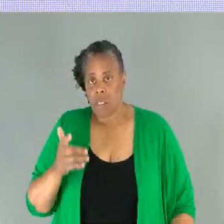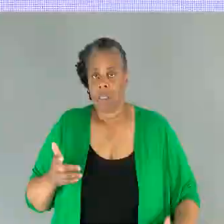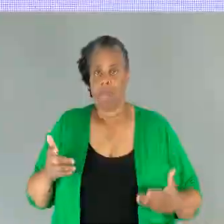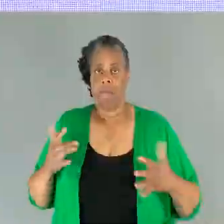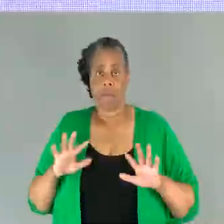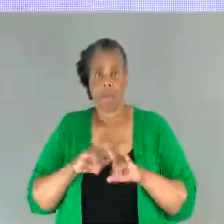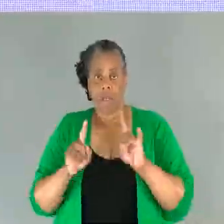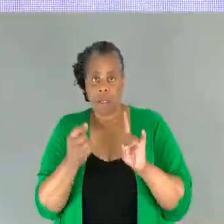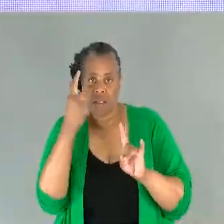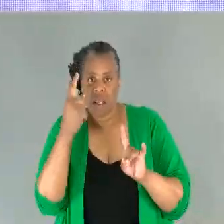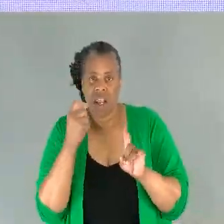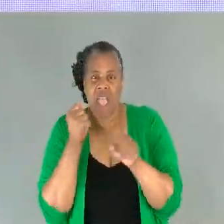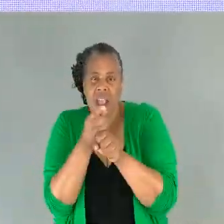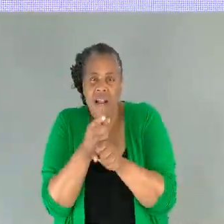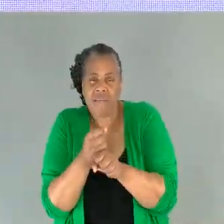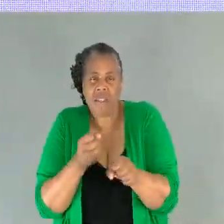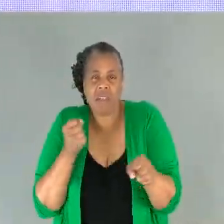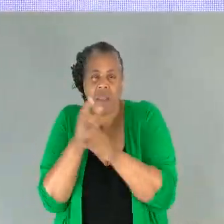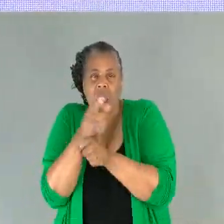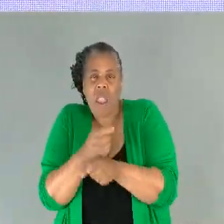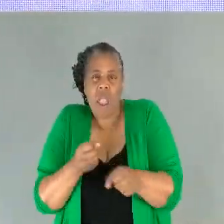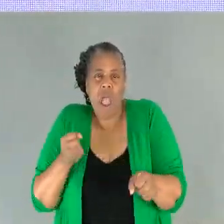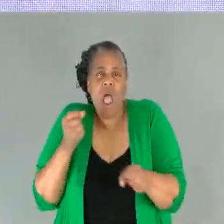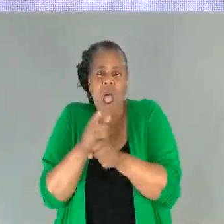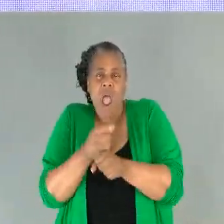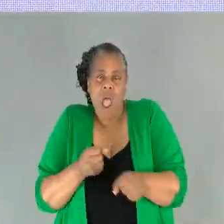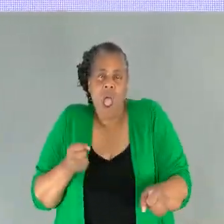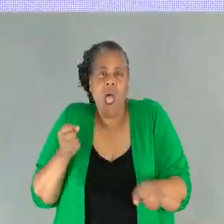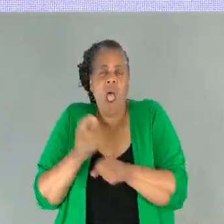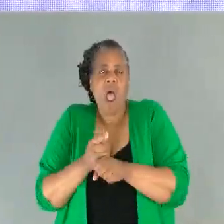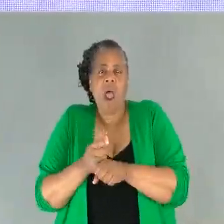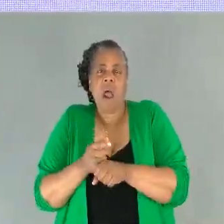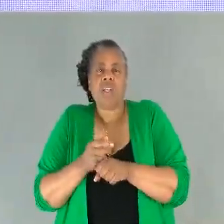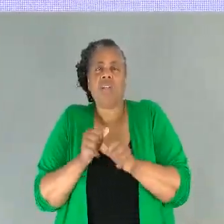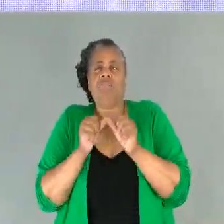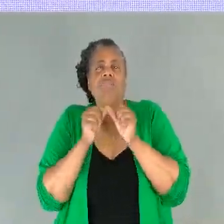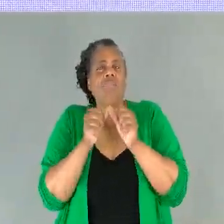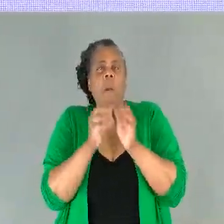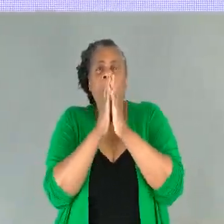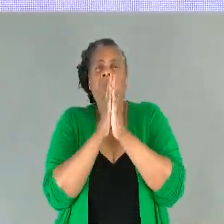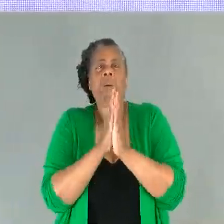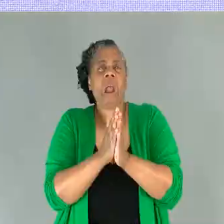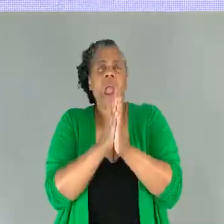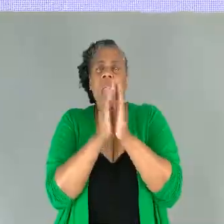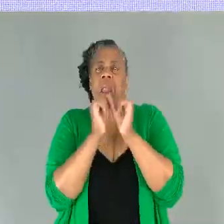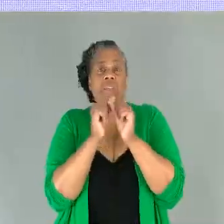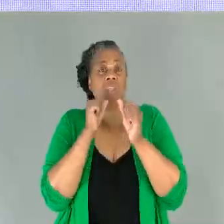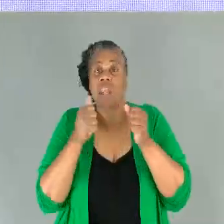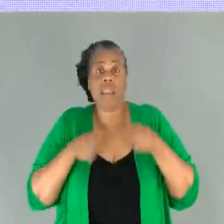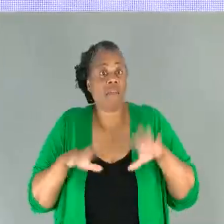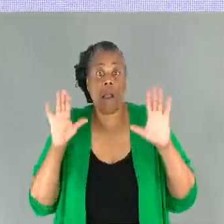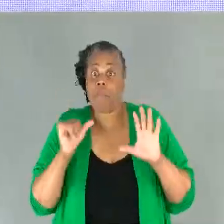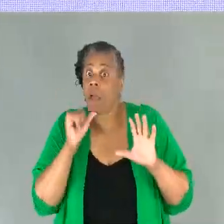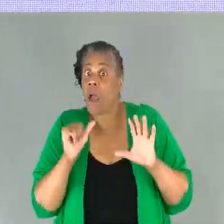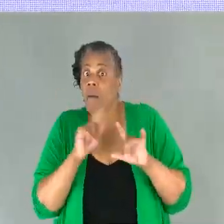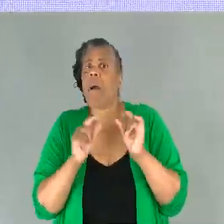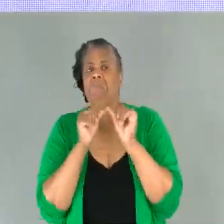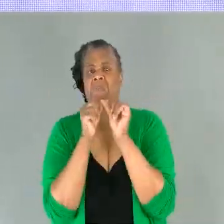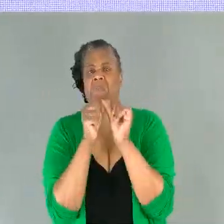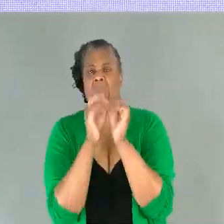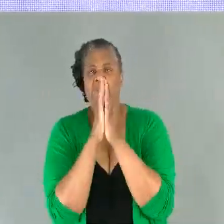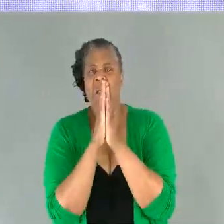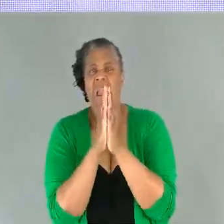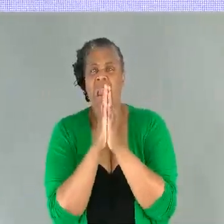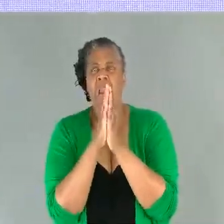hear me. Year after year, she kept on praying. Year after year, she kept